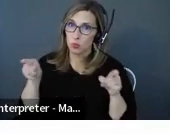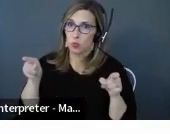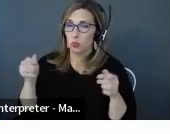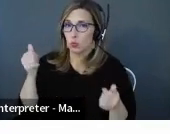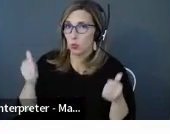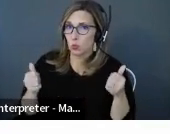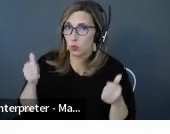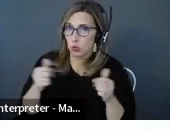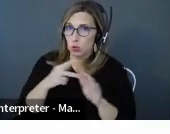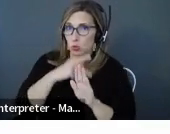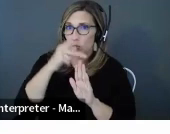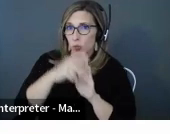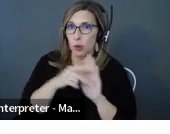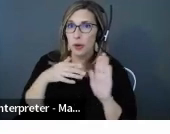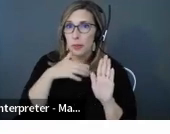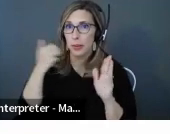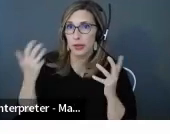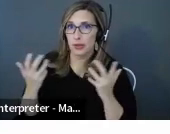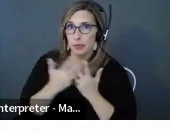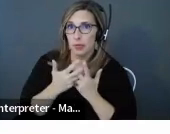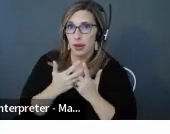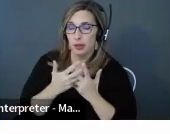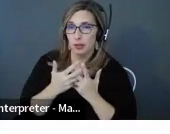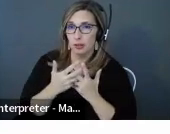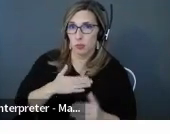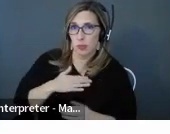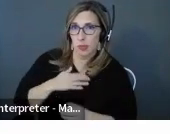which program fits their needs the